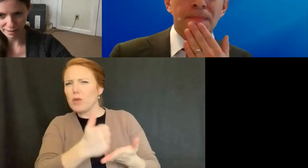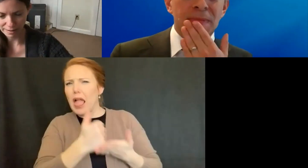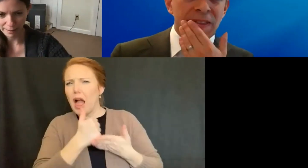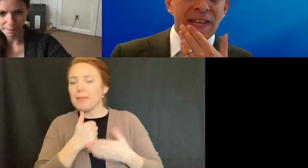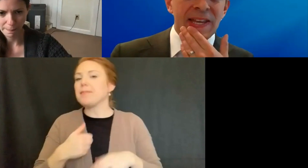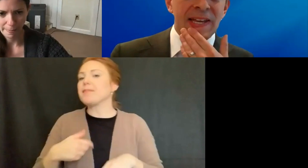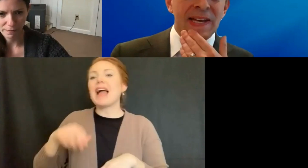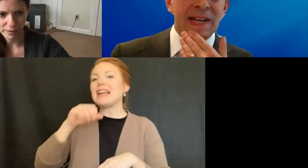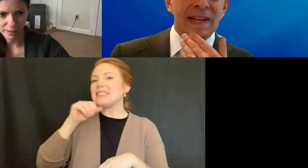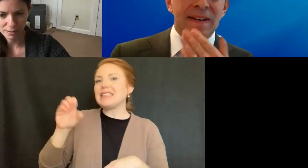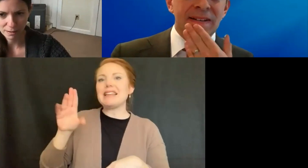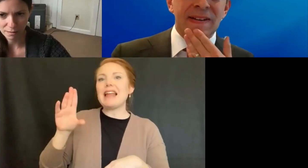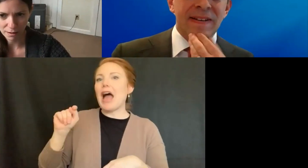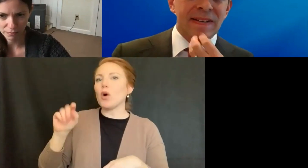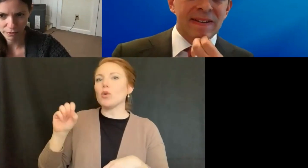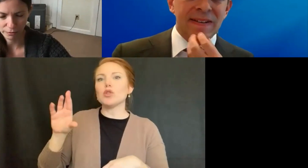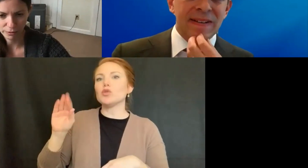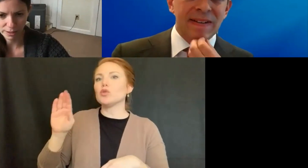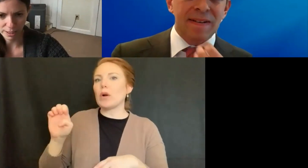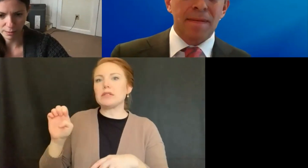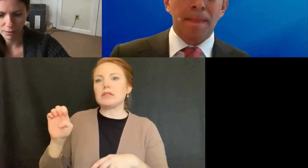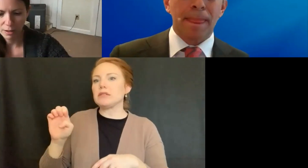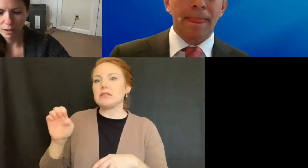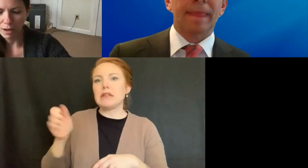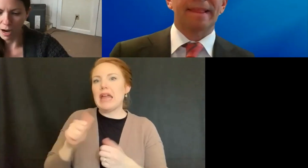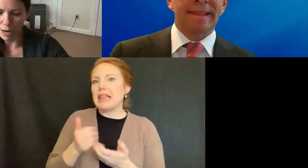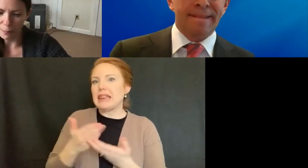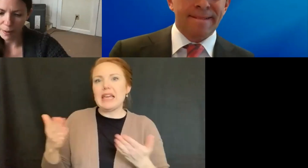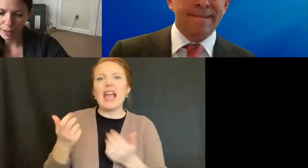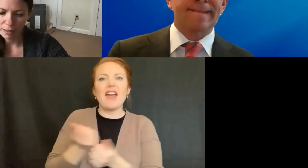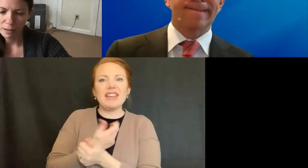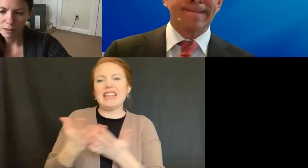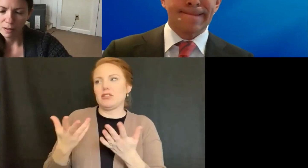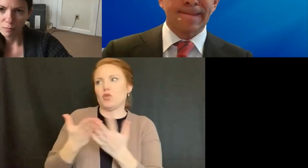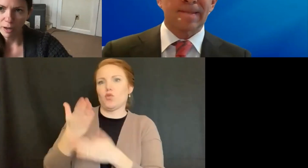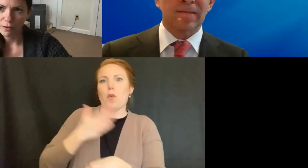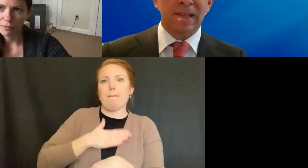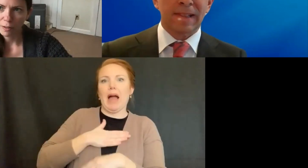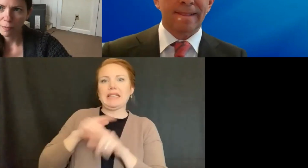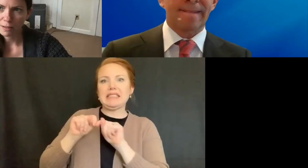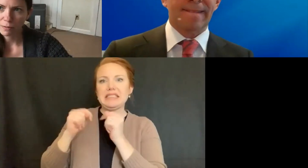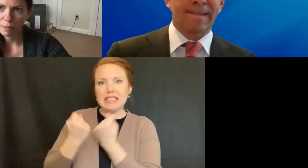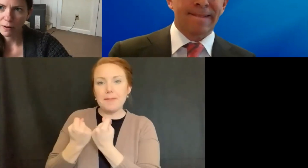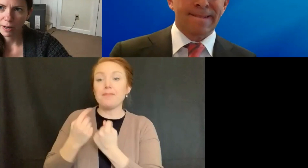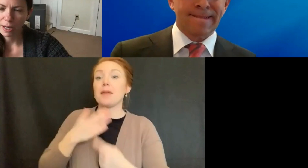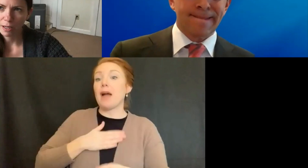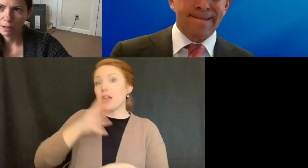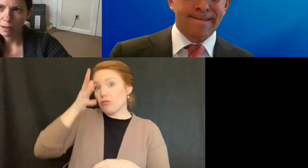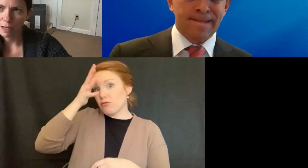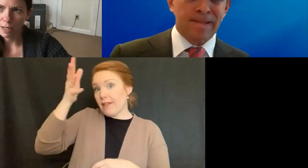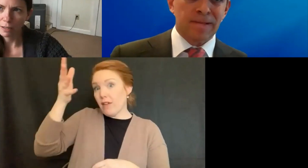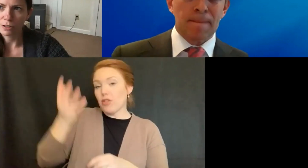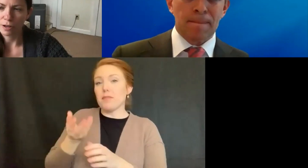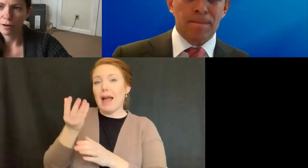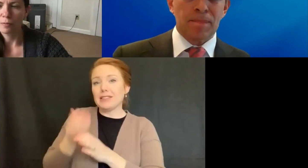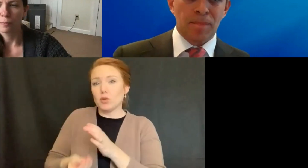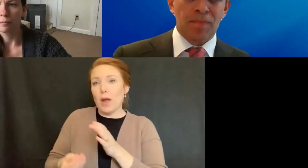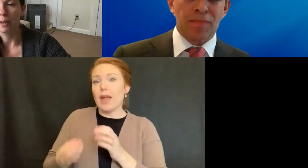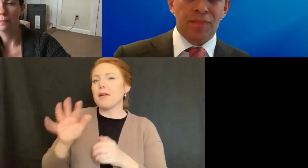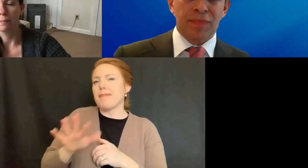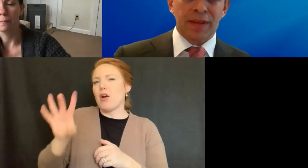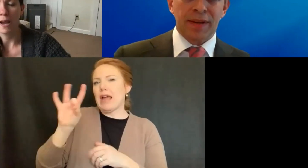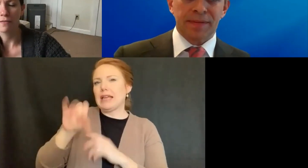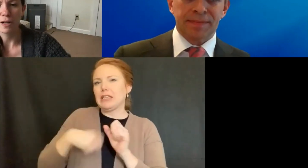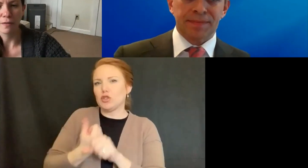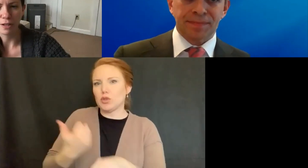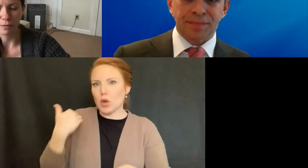outsource anything. Everything's through the team. But my grandfather passed away about 8 years ago.